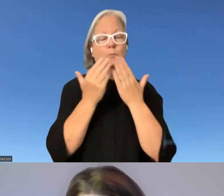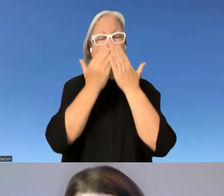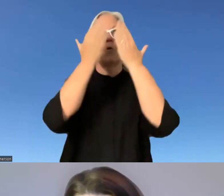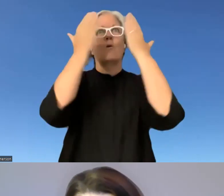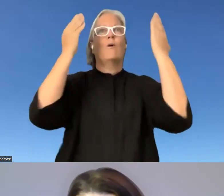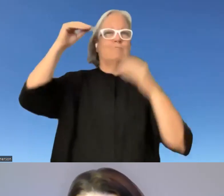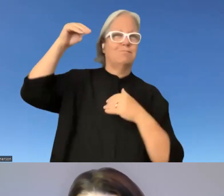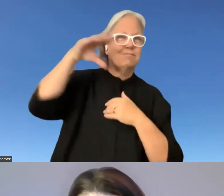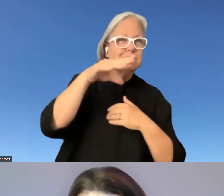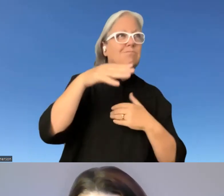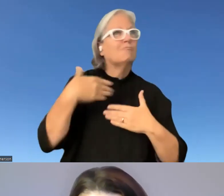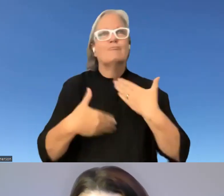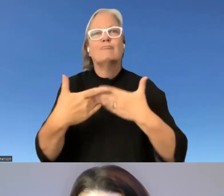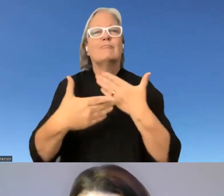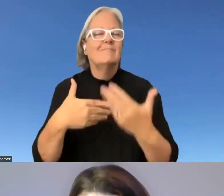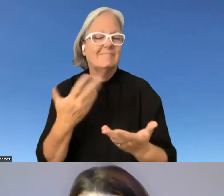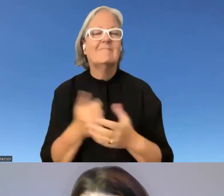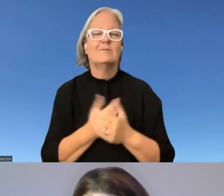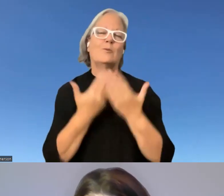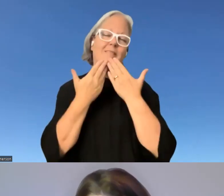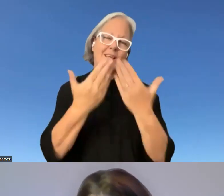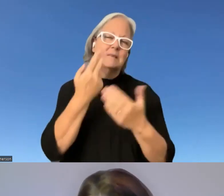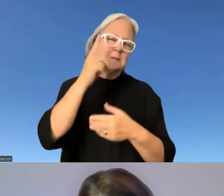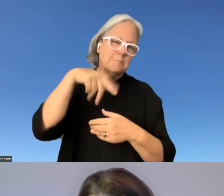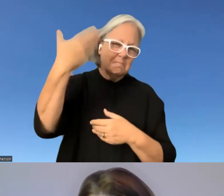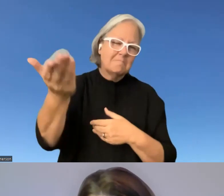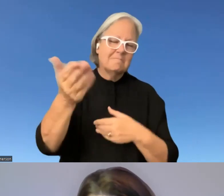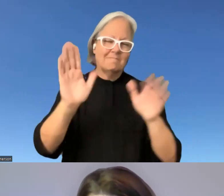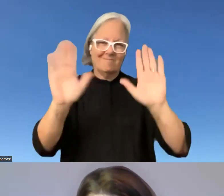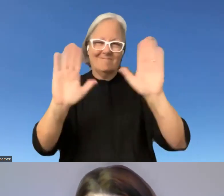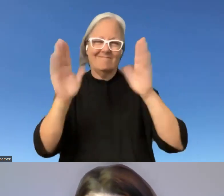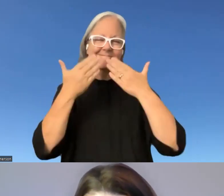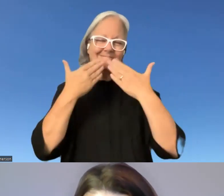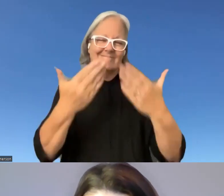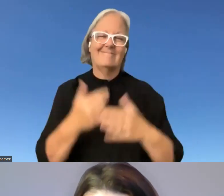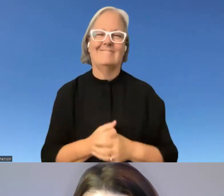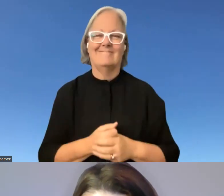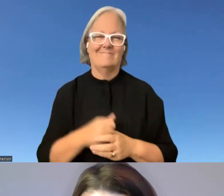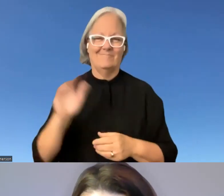so much again. And until next time, take care. Bye-bye.